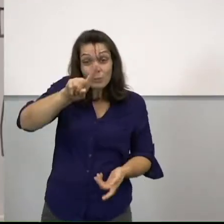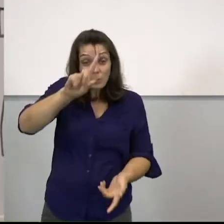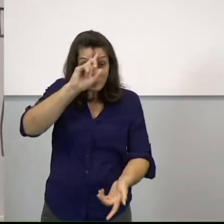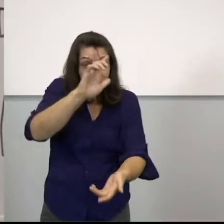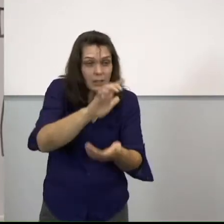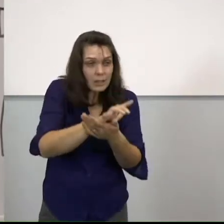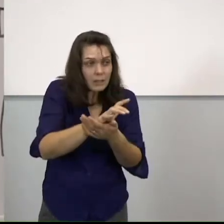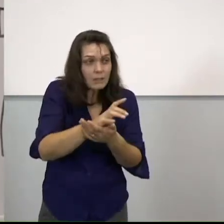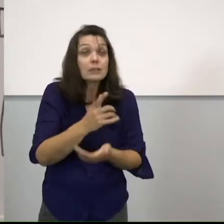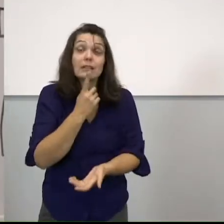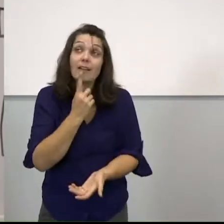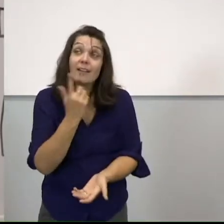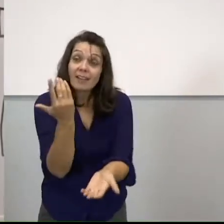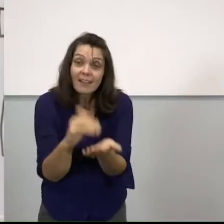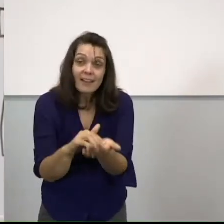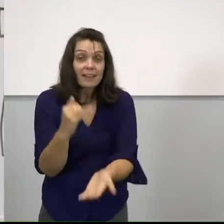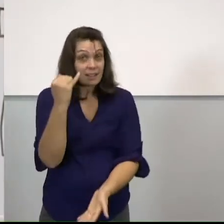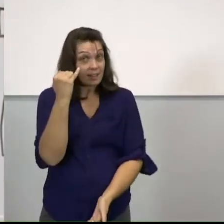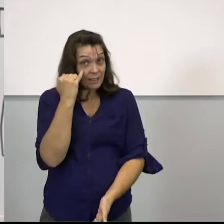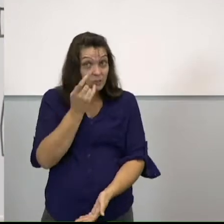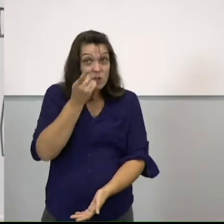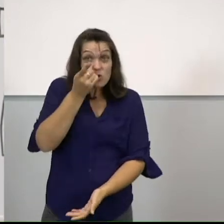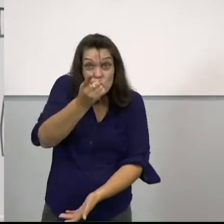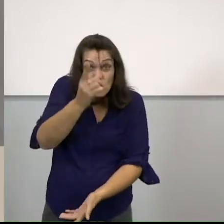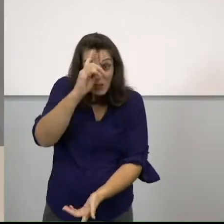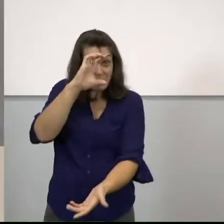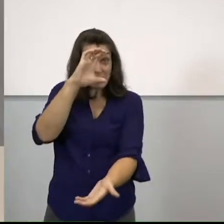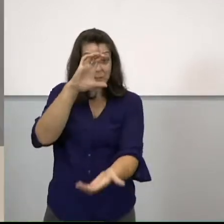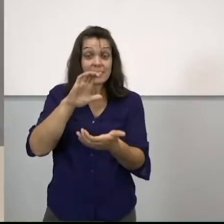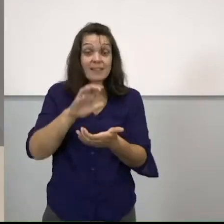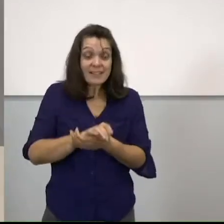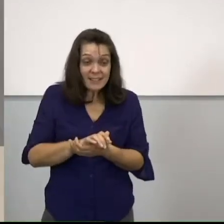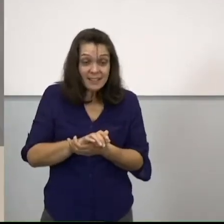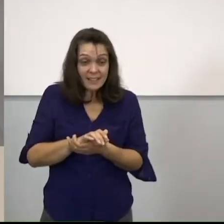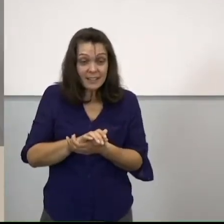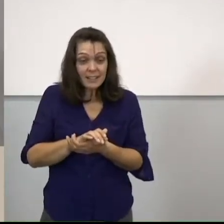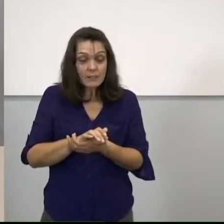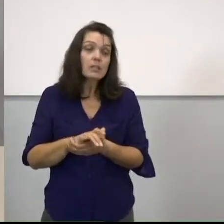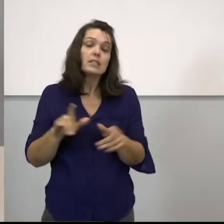what was that? If you believe,